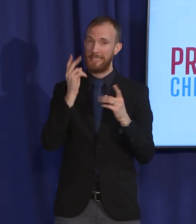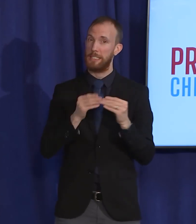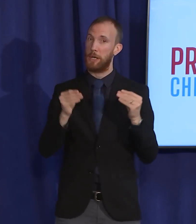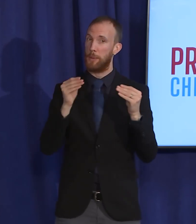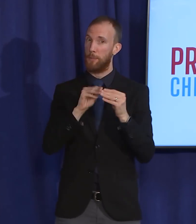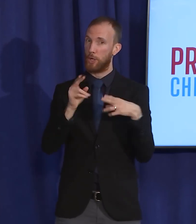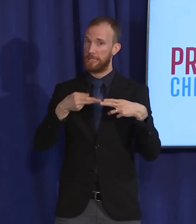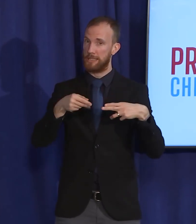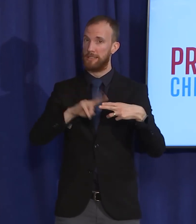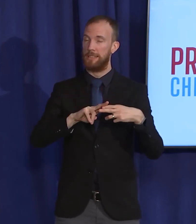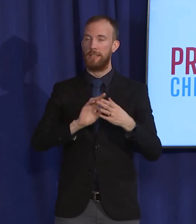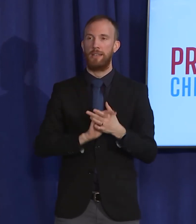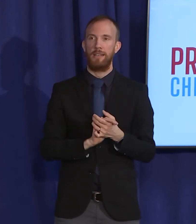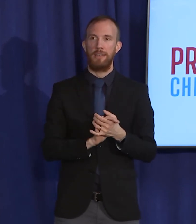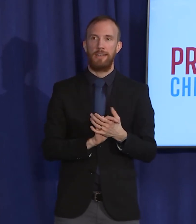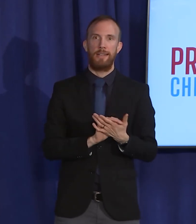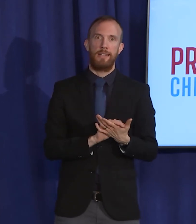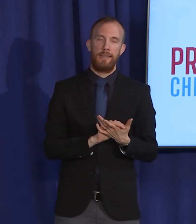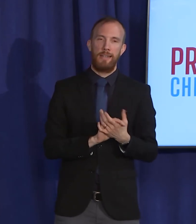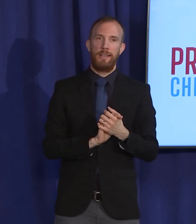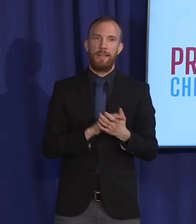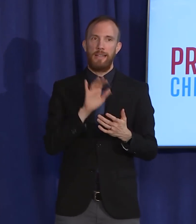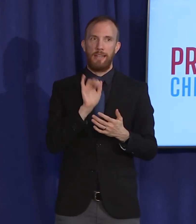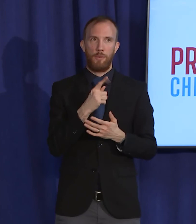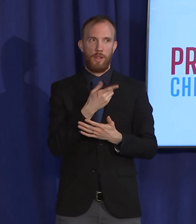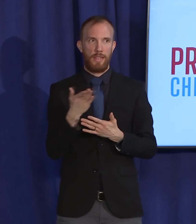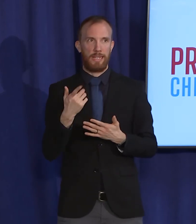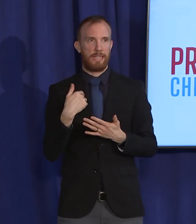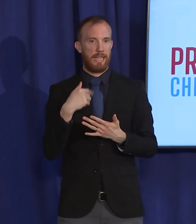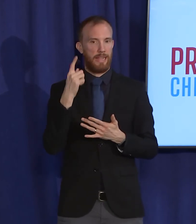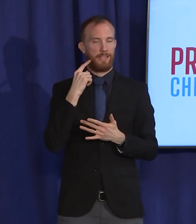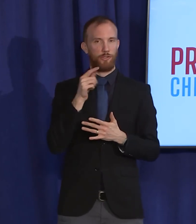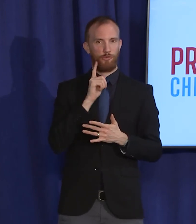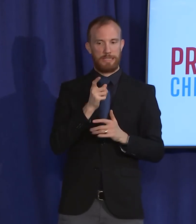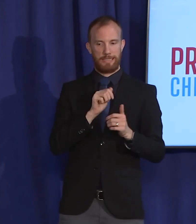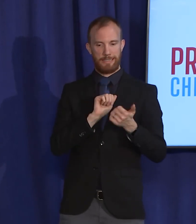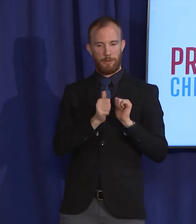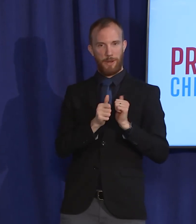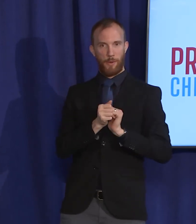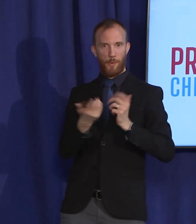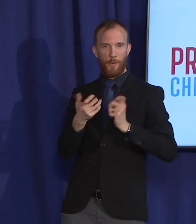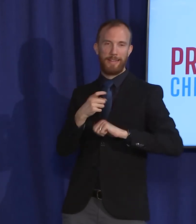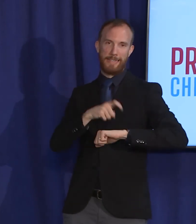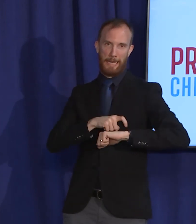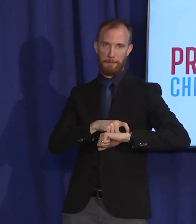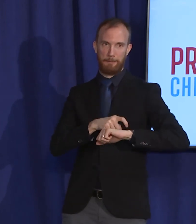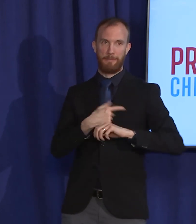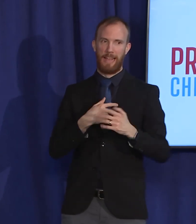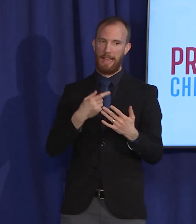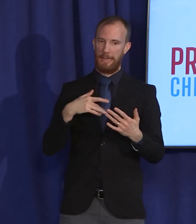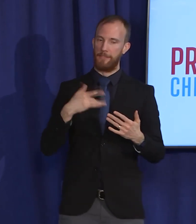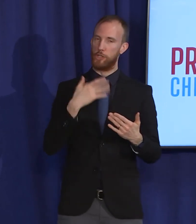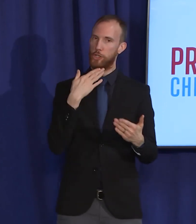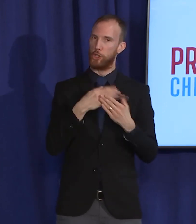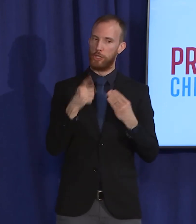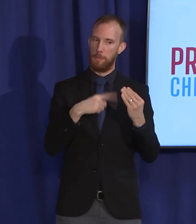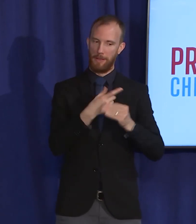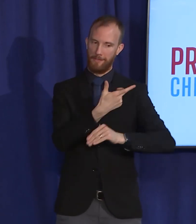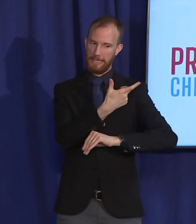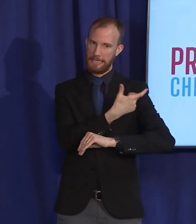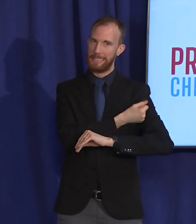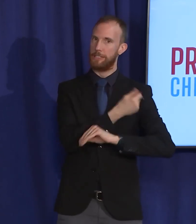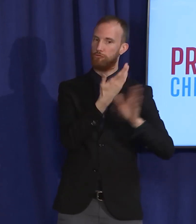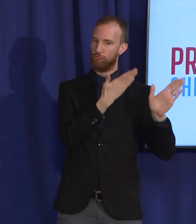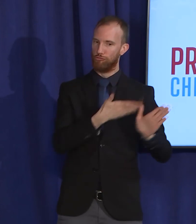in some ways, we are against time here. I feel really confident in the vaccine strategies that we have because we've gotten